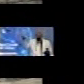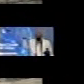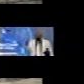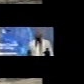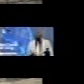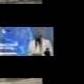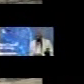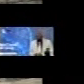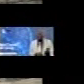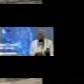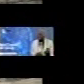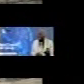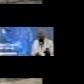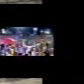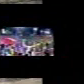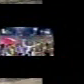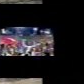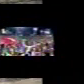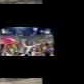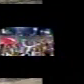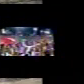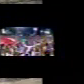increase the church.